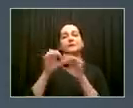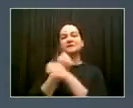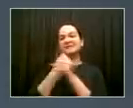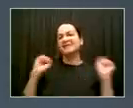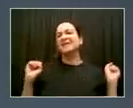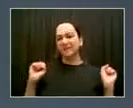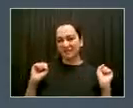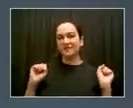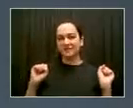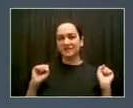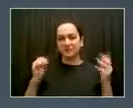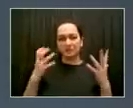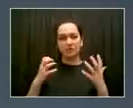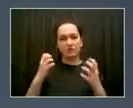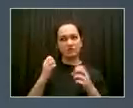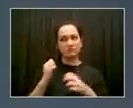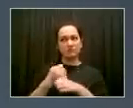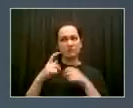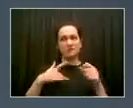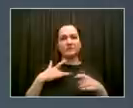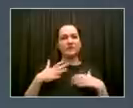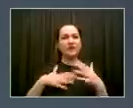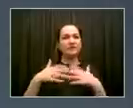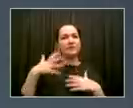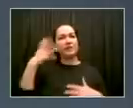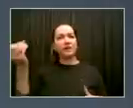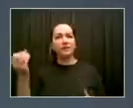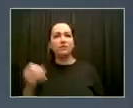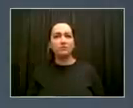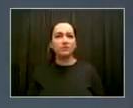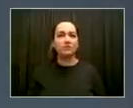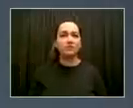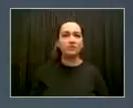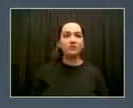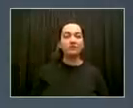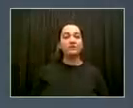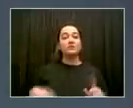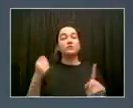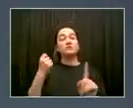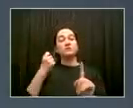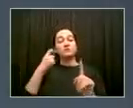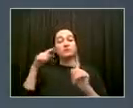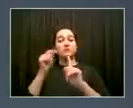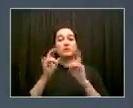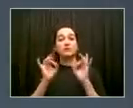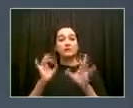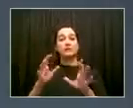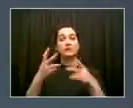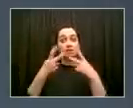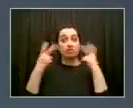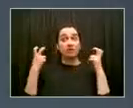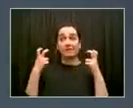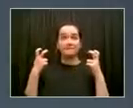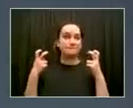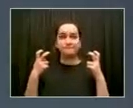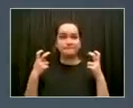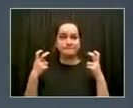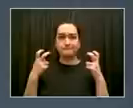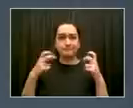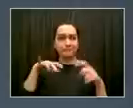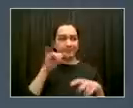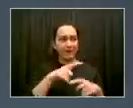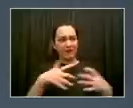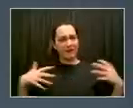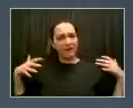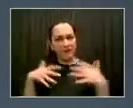by hate and seek to bring the perpetrators to justice. For those that believe your voices are not heard,